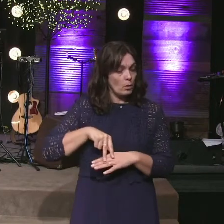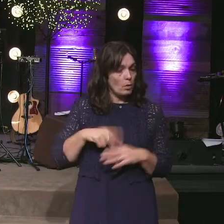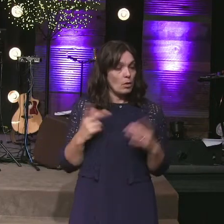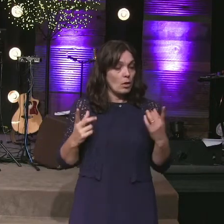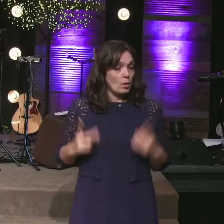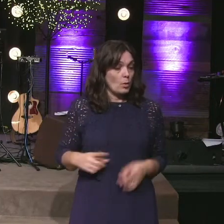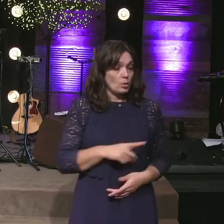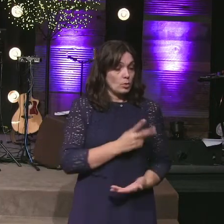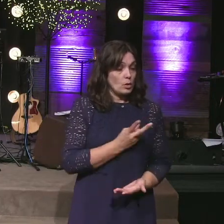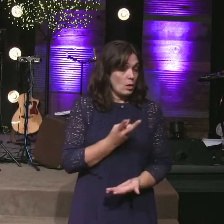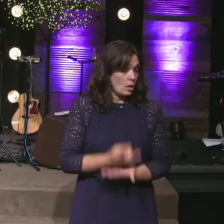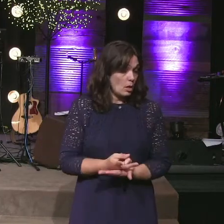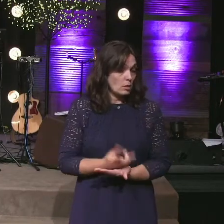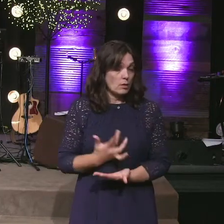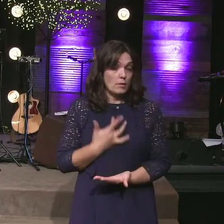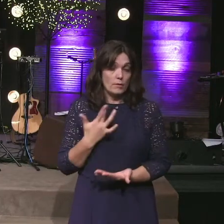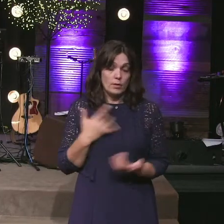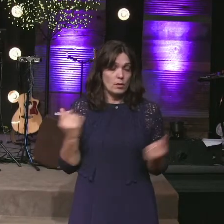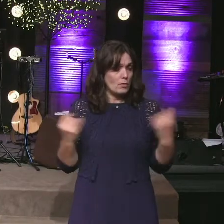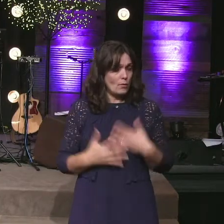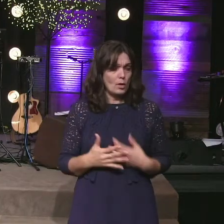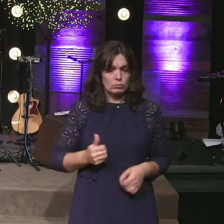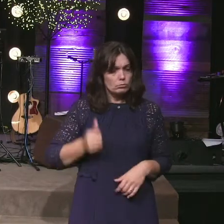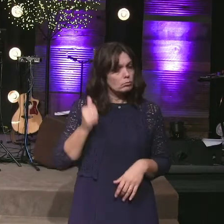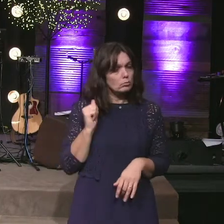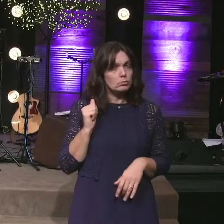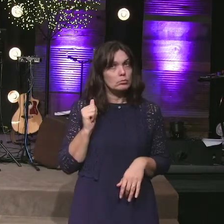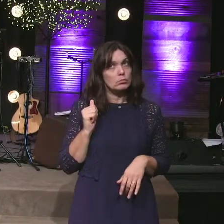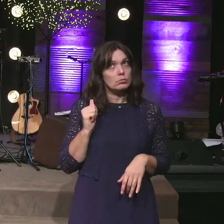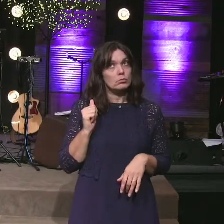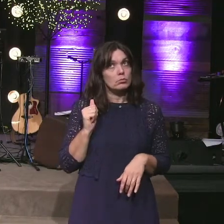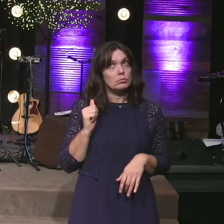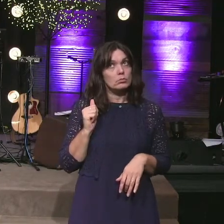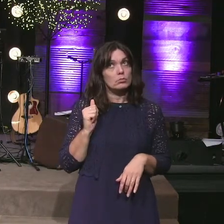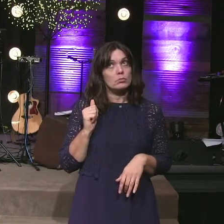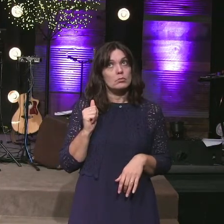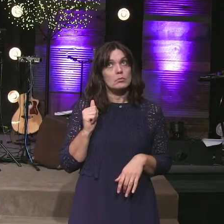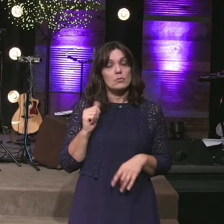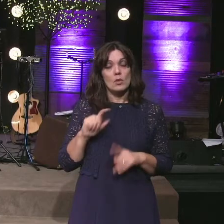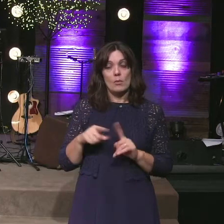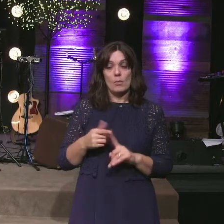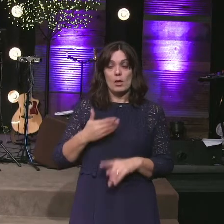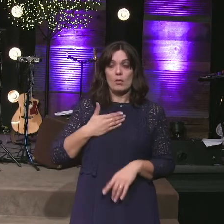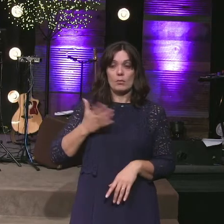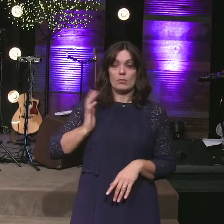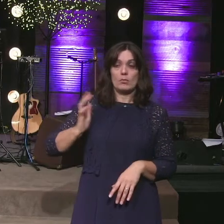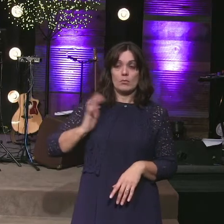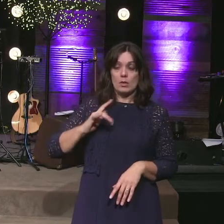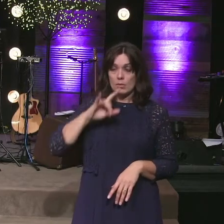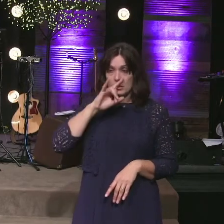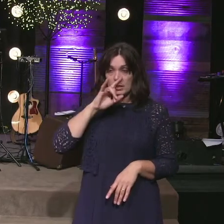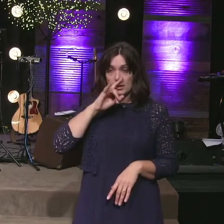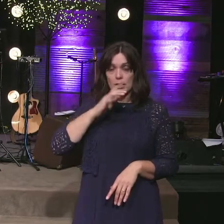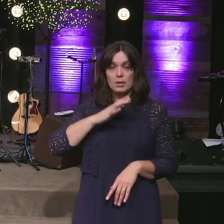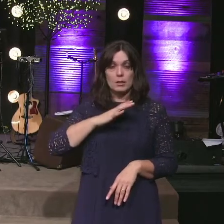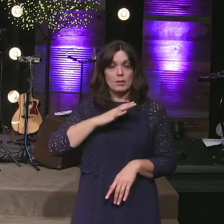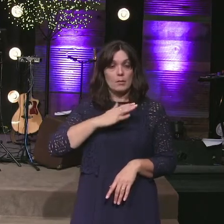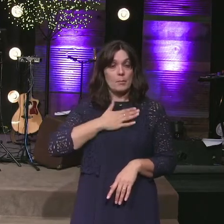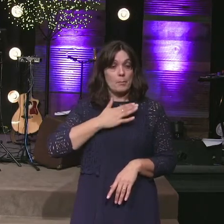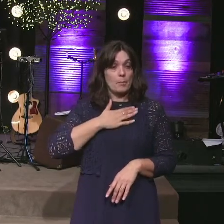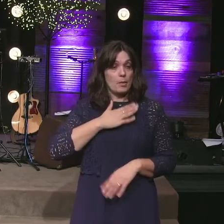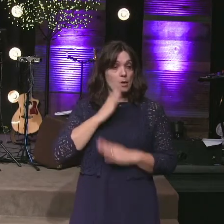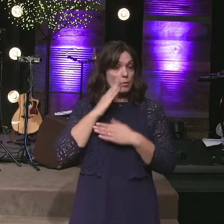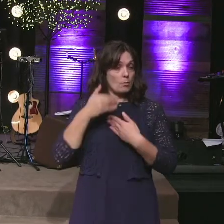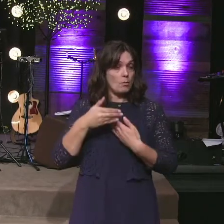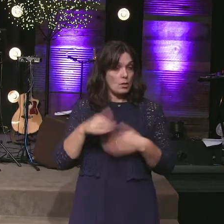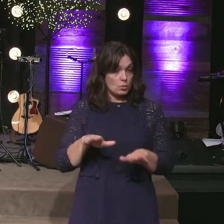down, you will not be afraid. You know, when I was a kid, my bedroom door was right across the hall from